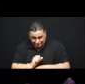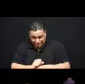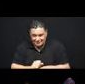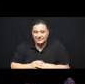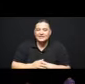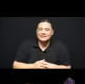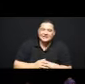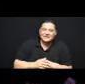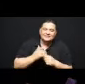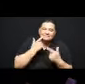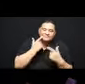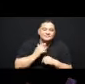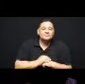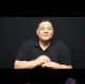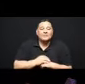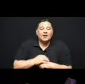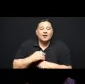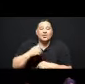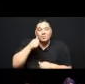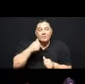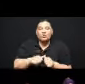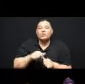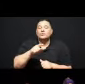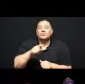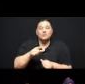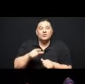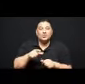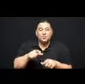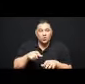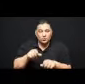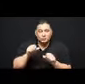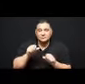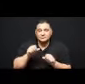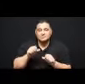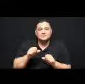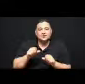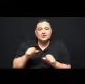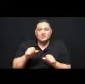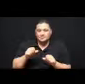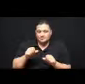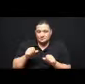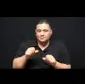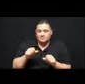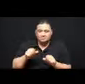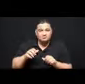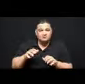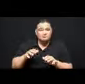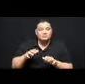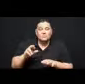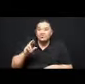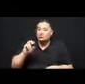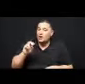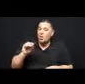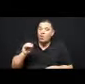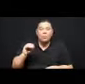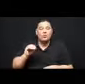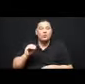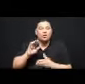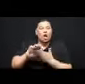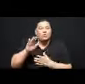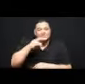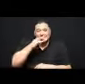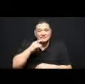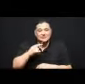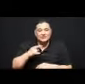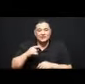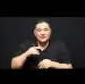Remember when you hosted the whole cast of Hamlet? Reno College kids splashing and strumming guitars,